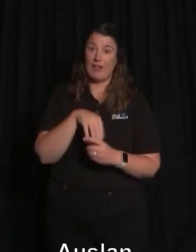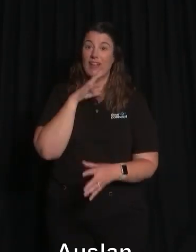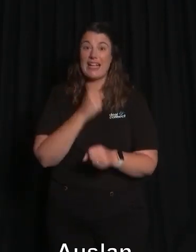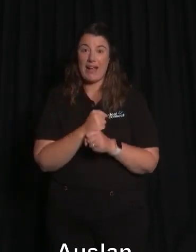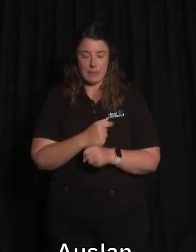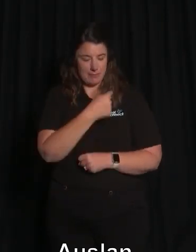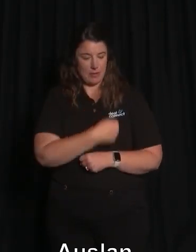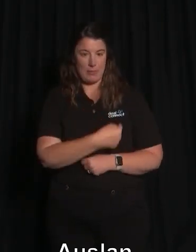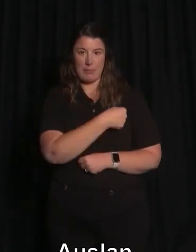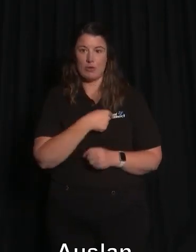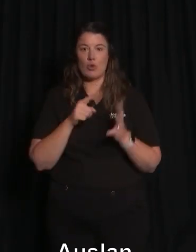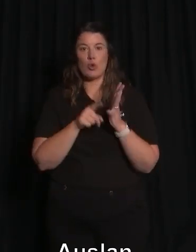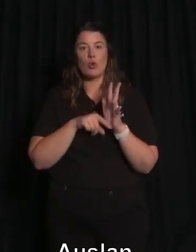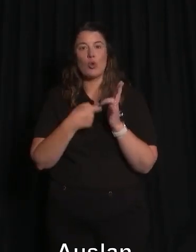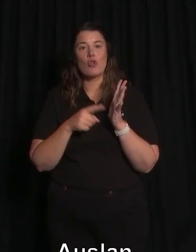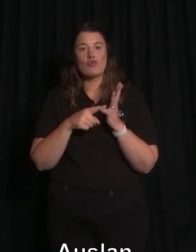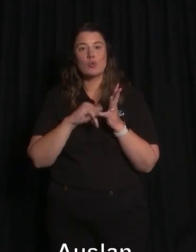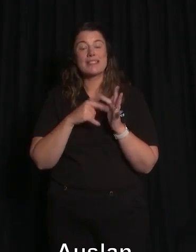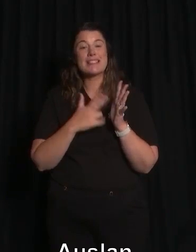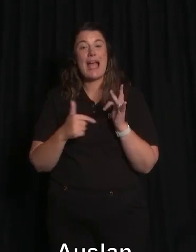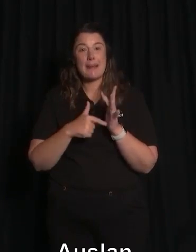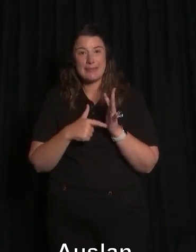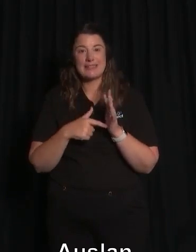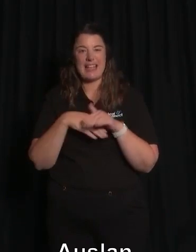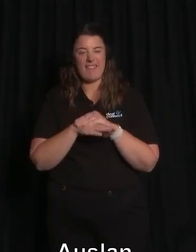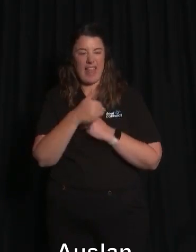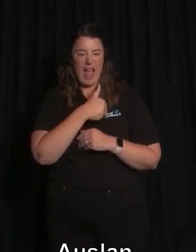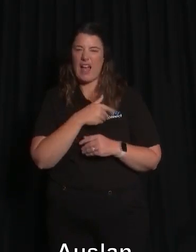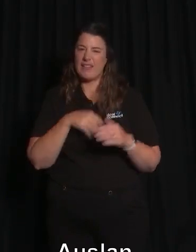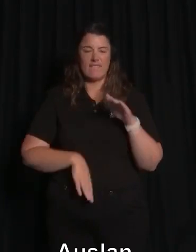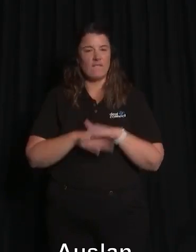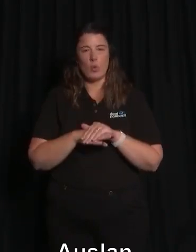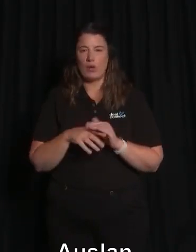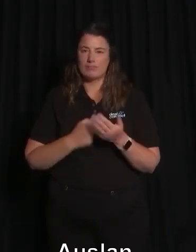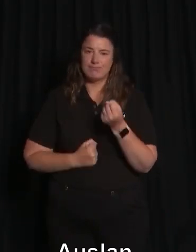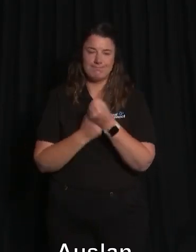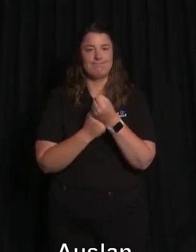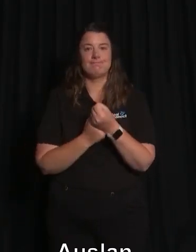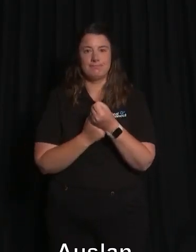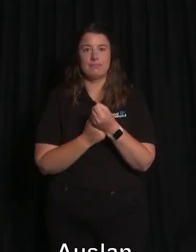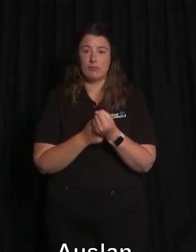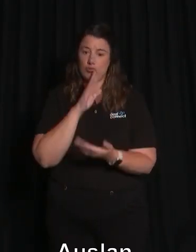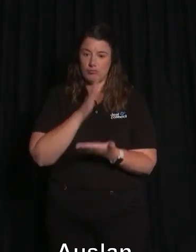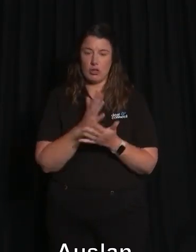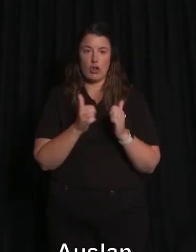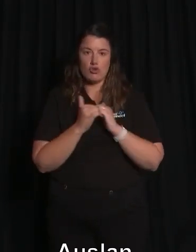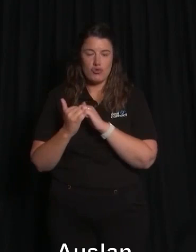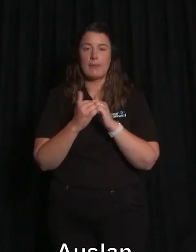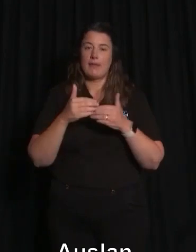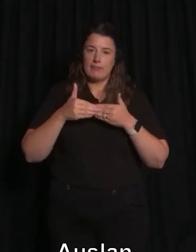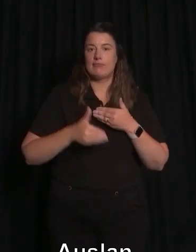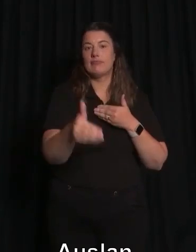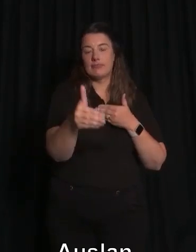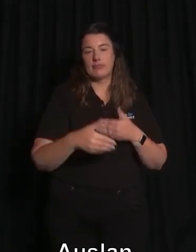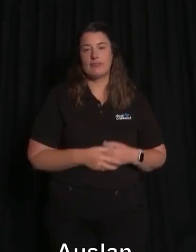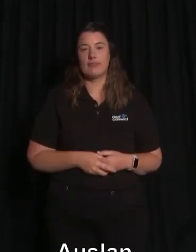government committed to the Uluru Statement from the Heart in full, that is voice, treaty and truth. I'd like